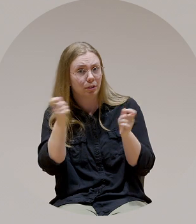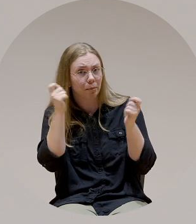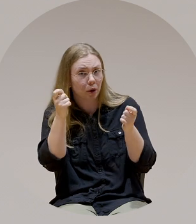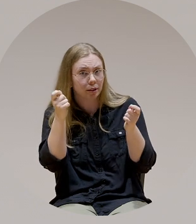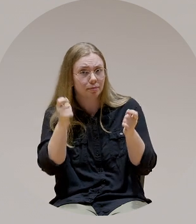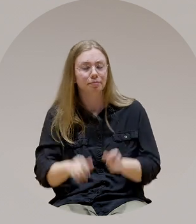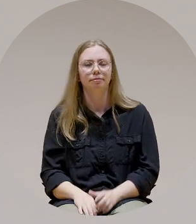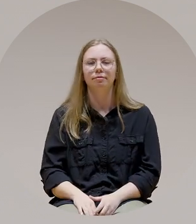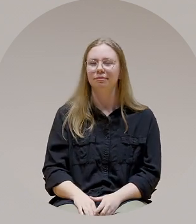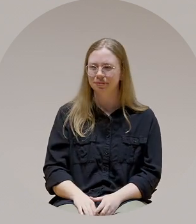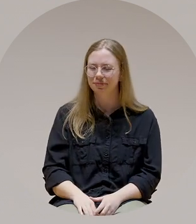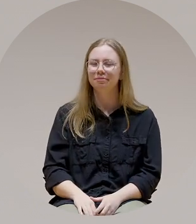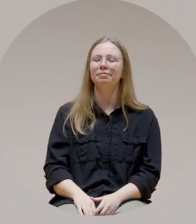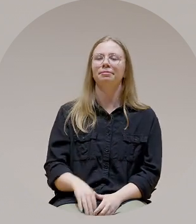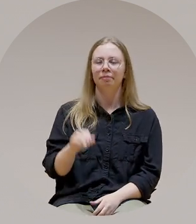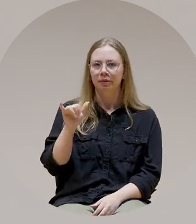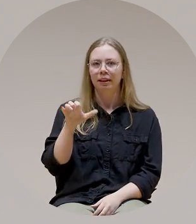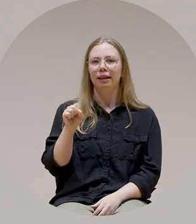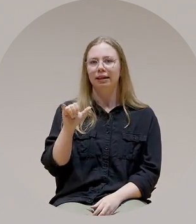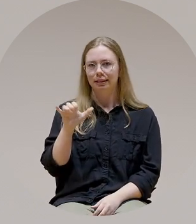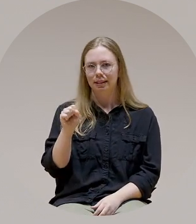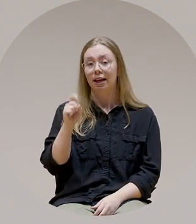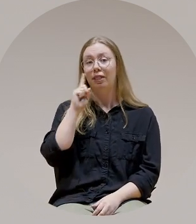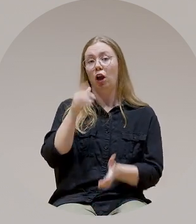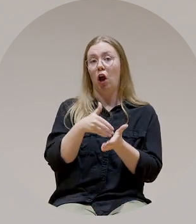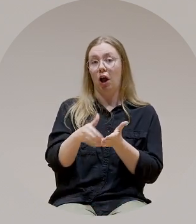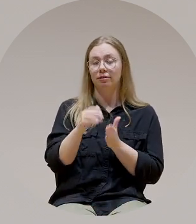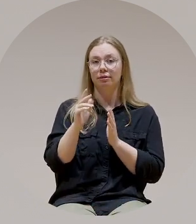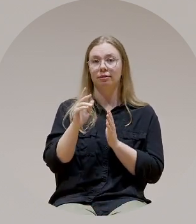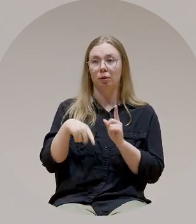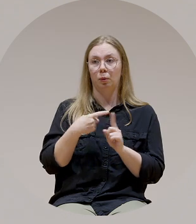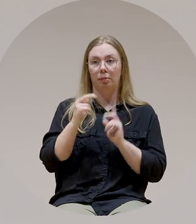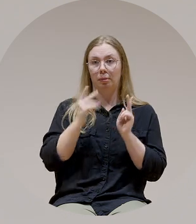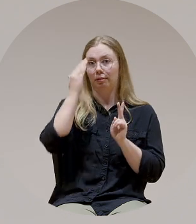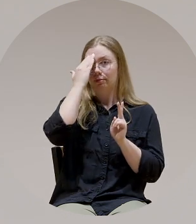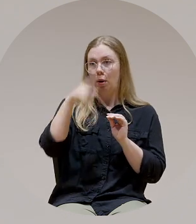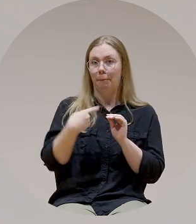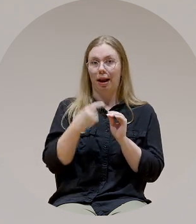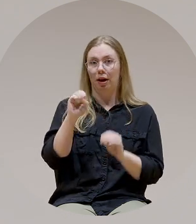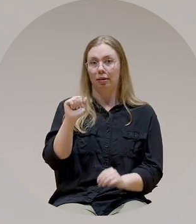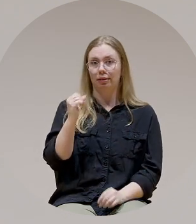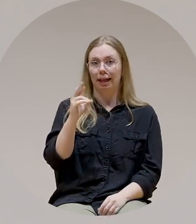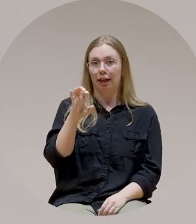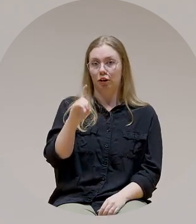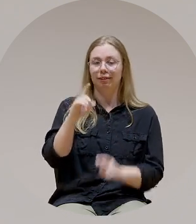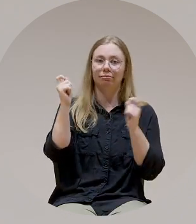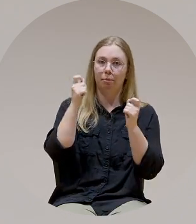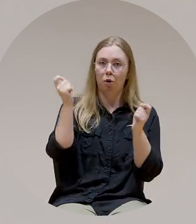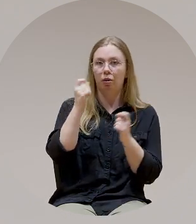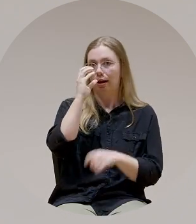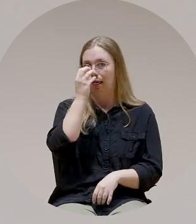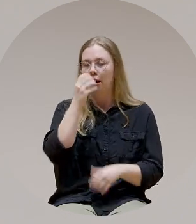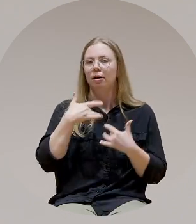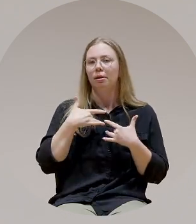So yes, they are. I think often when people are maybe familiar with sacred clowns or ceremonial clowns, it's